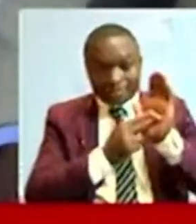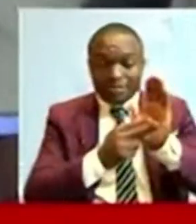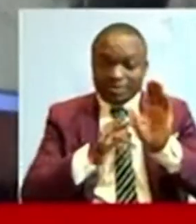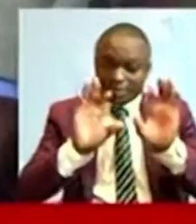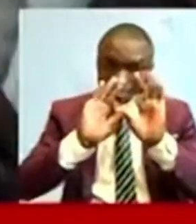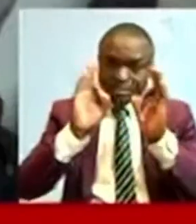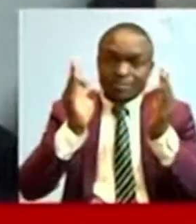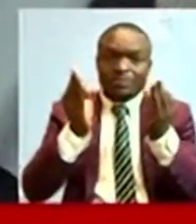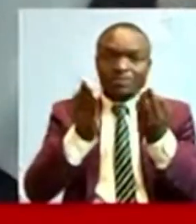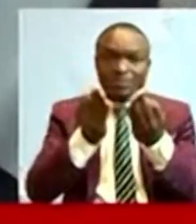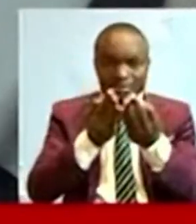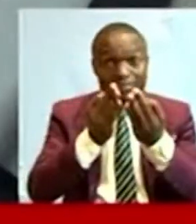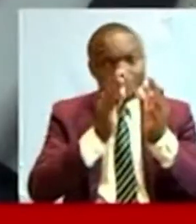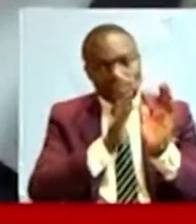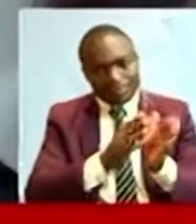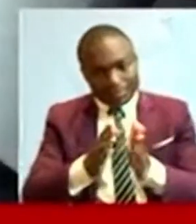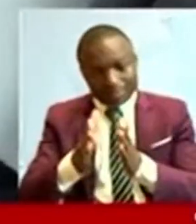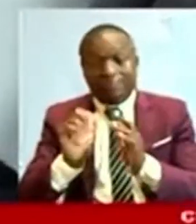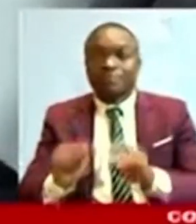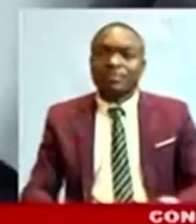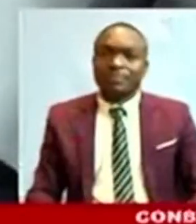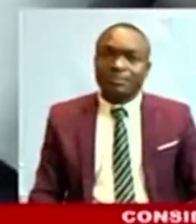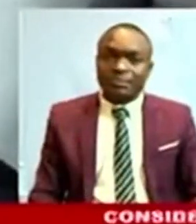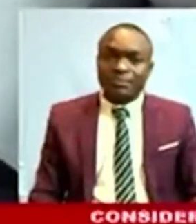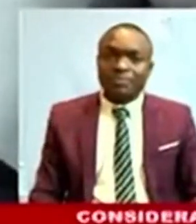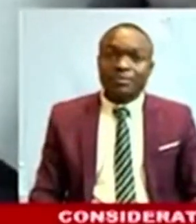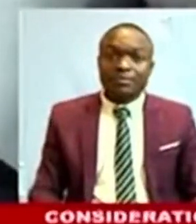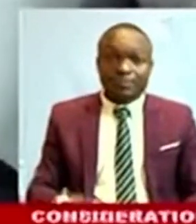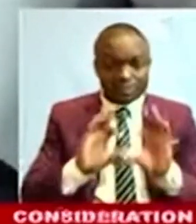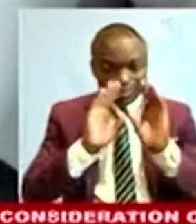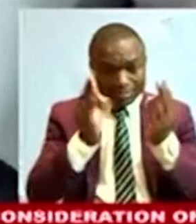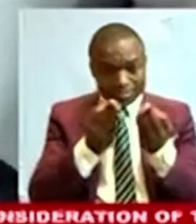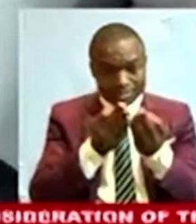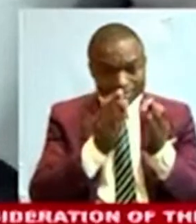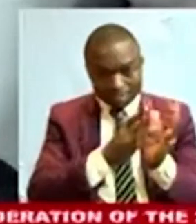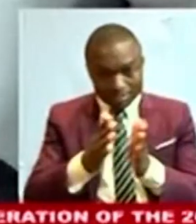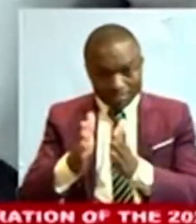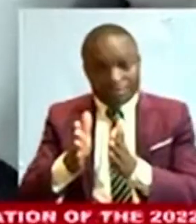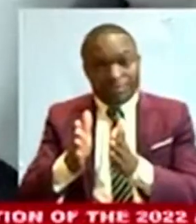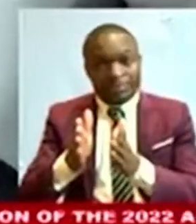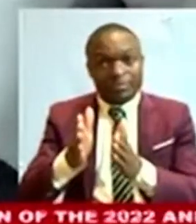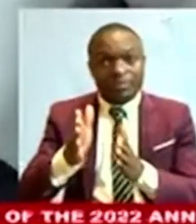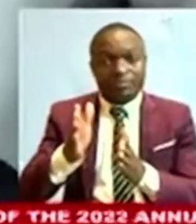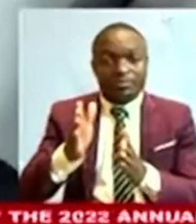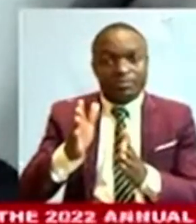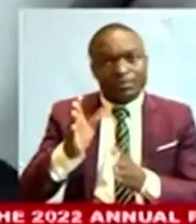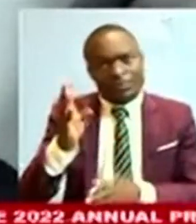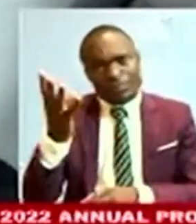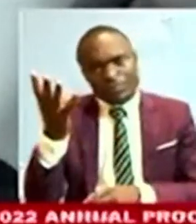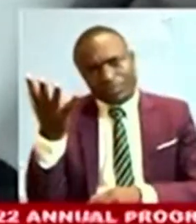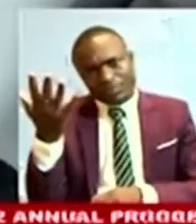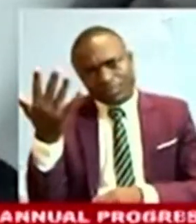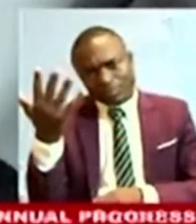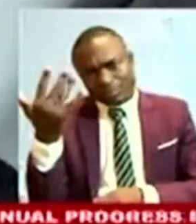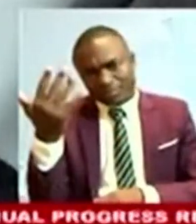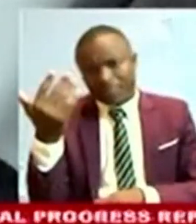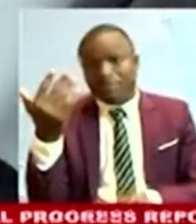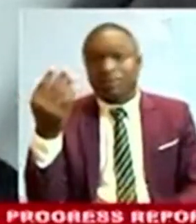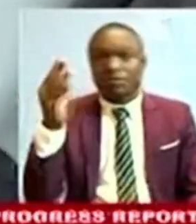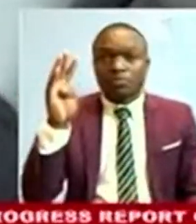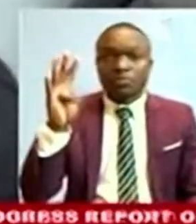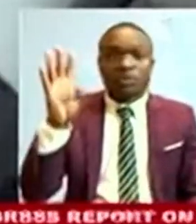planning, which is proportion of family planning new acceptor aged 15 to 49 years, which